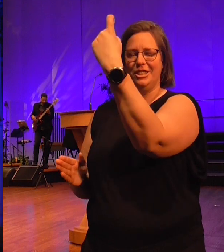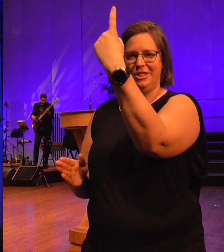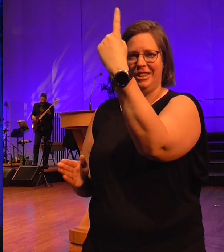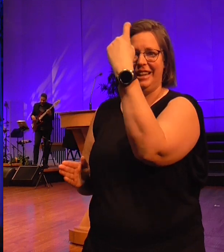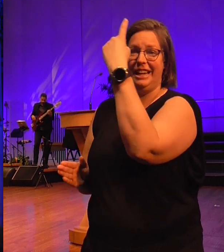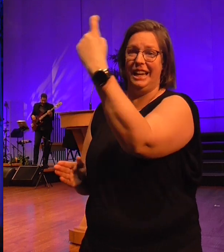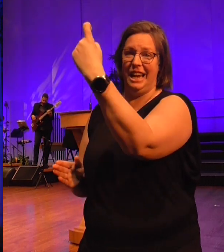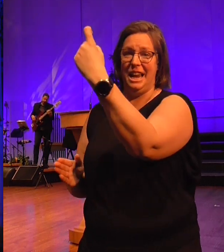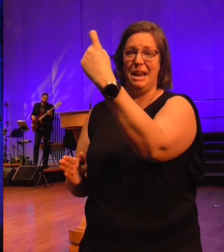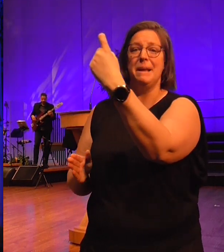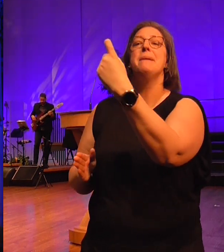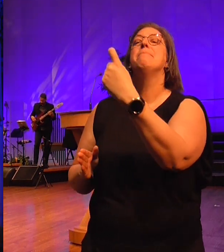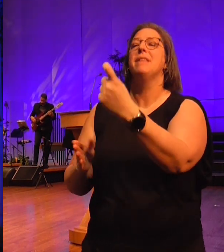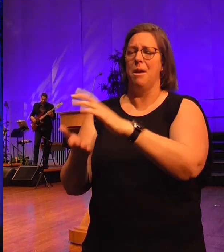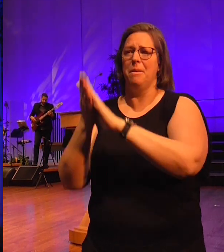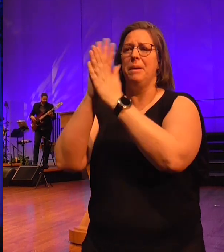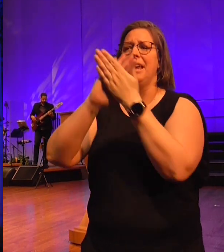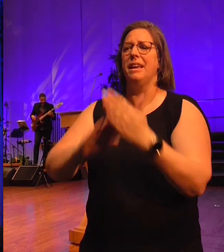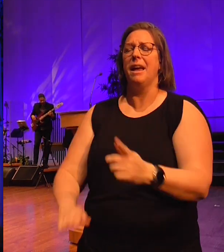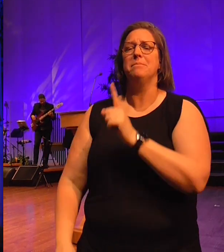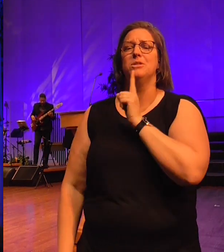let it come true.